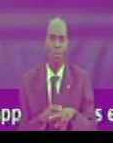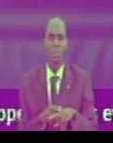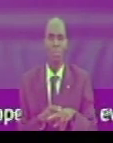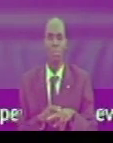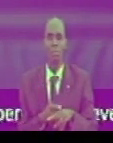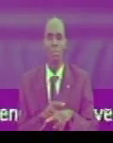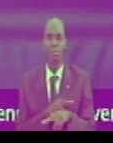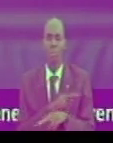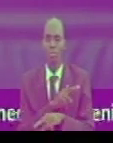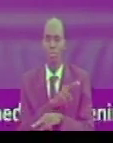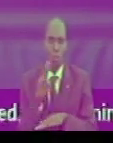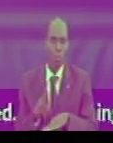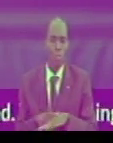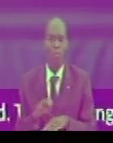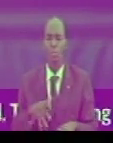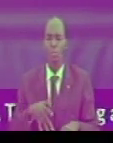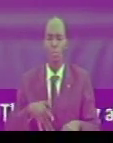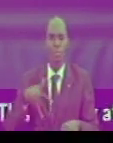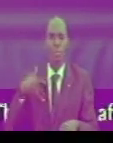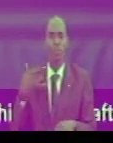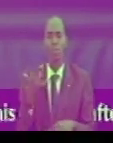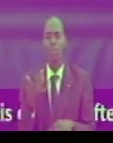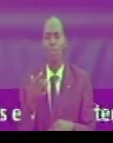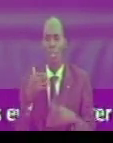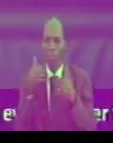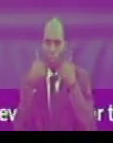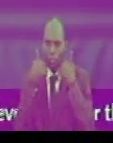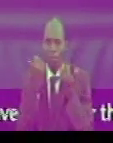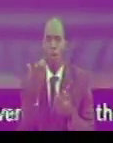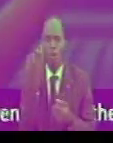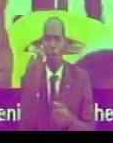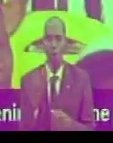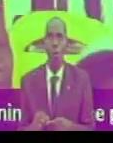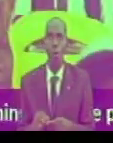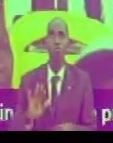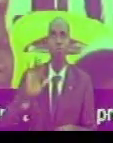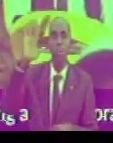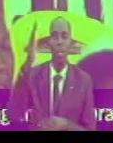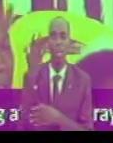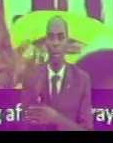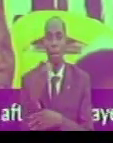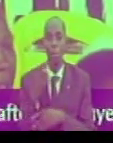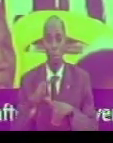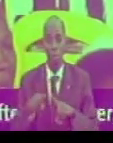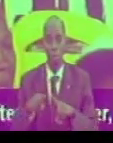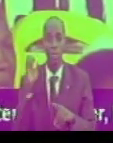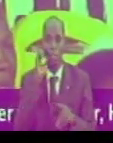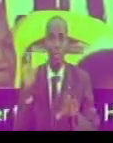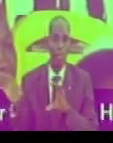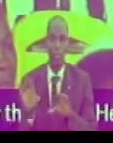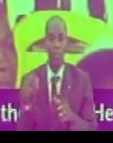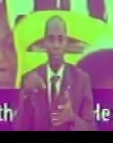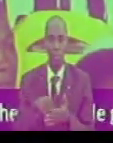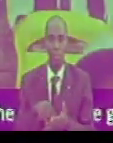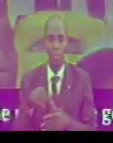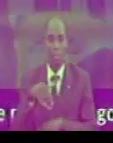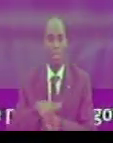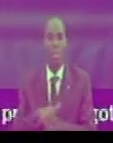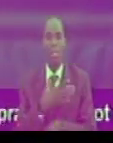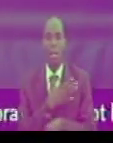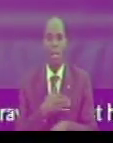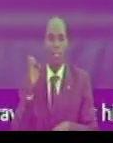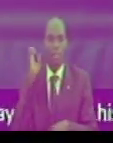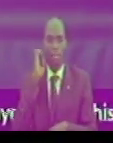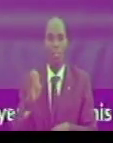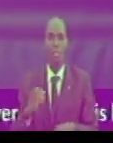of mind that my name is written in the book of life now. Praise the Lord! And I didn't know